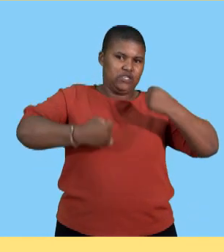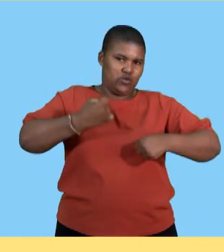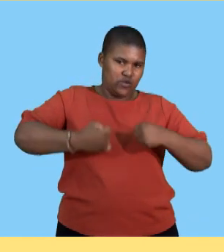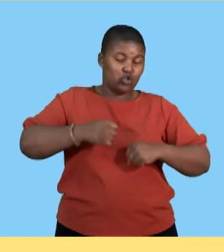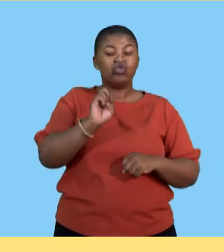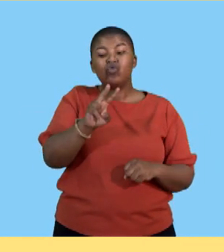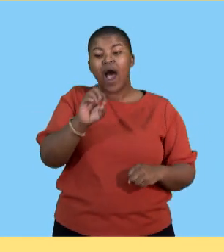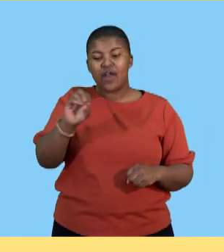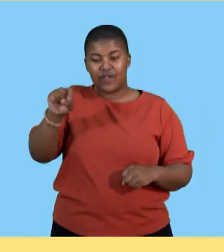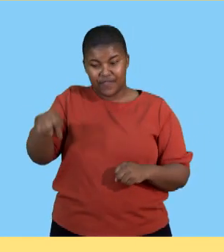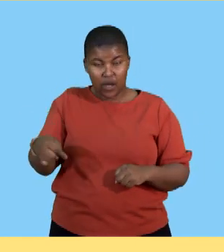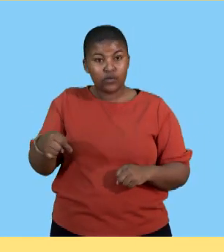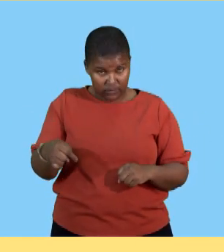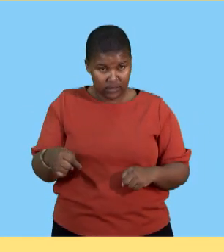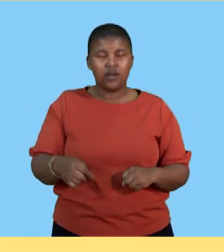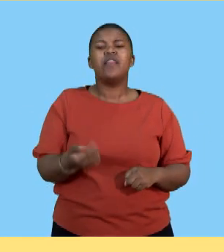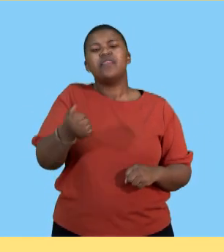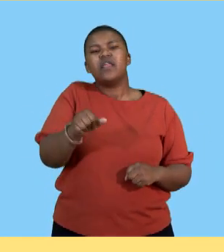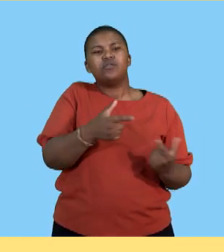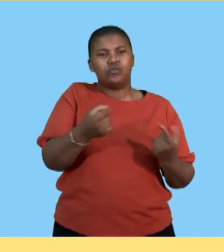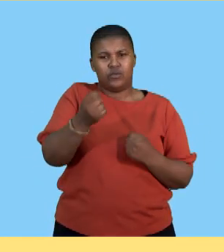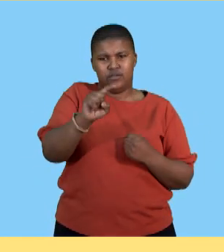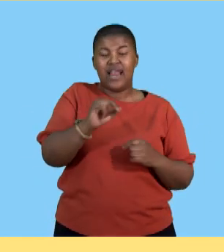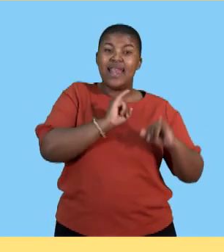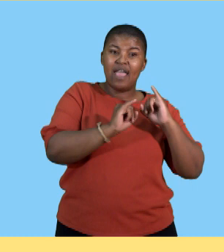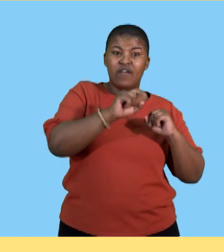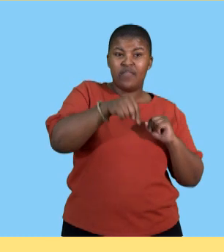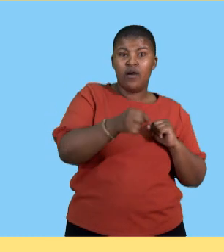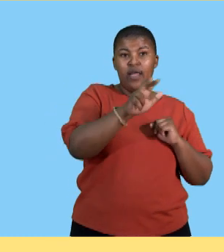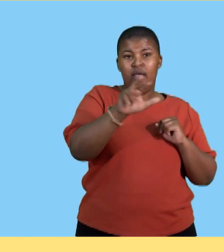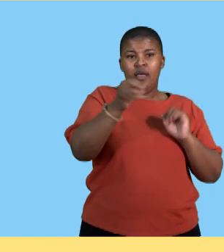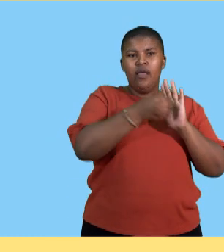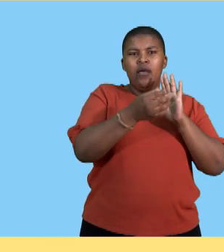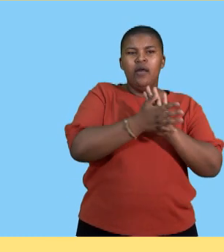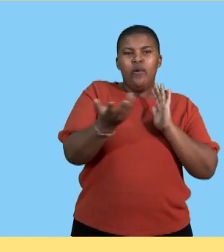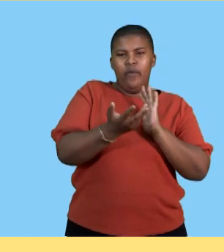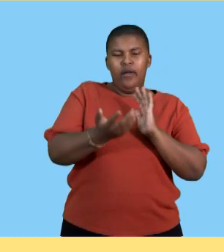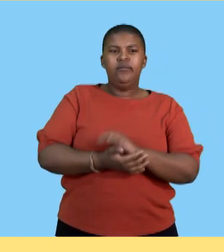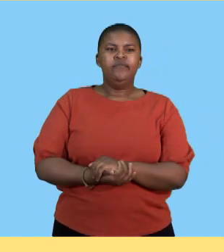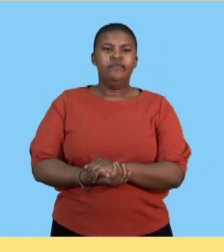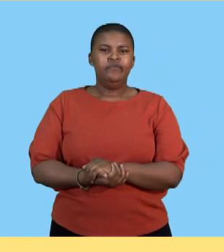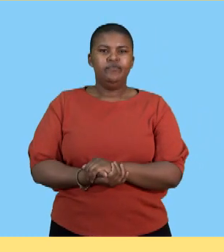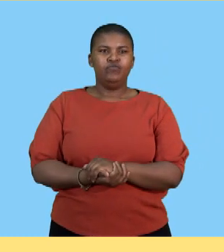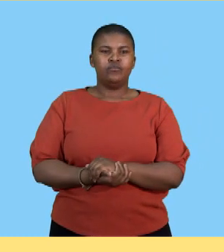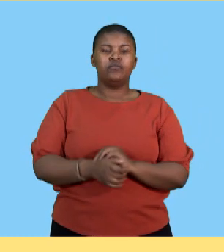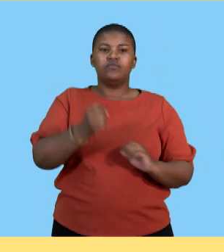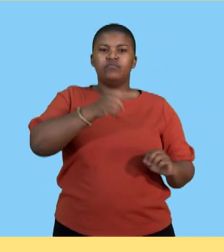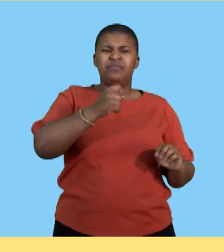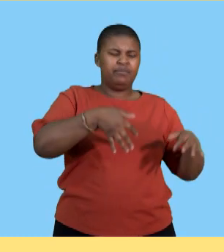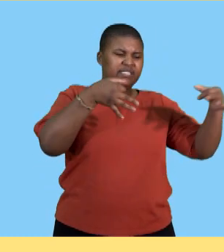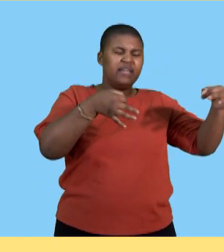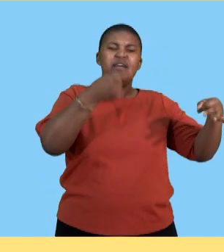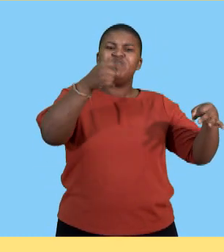our vehicles, 200,000. What then do we do with that 11,800? It is recorded